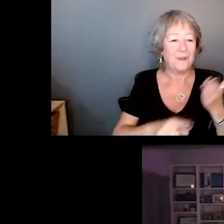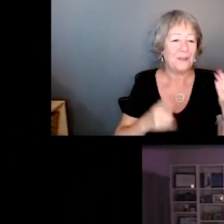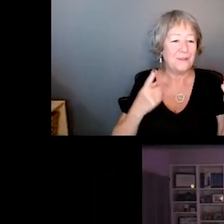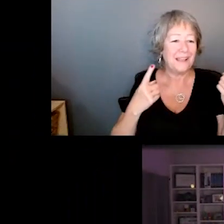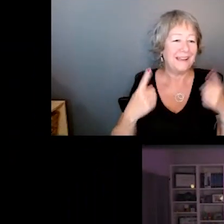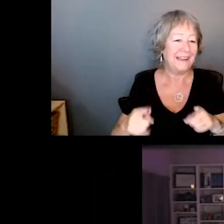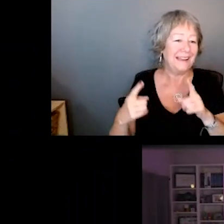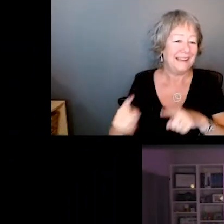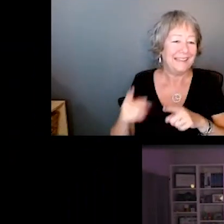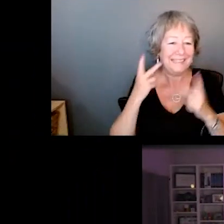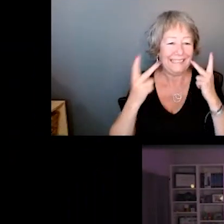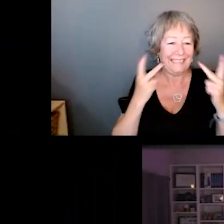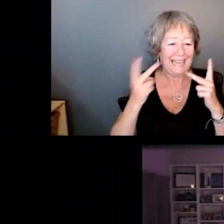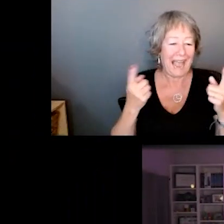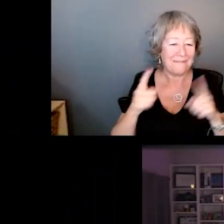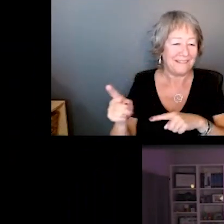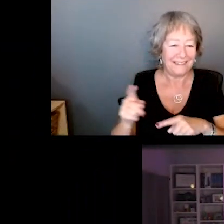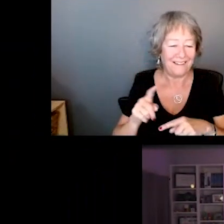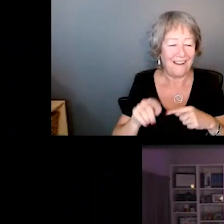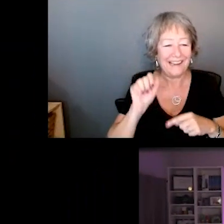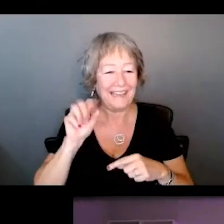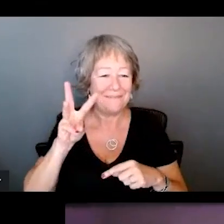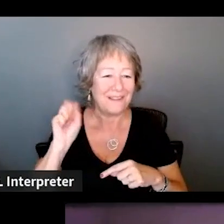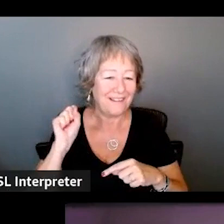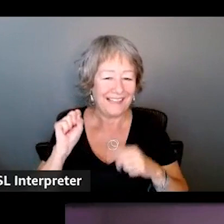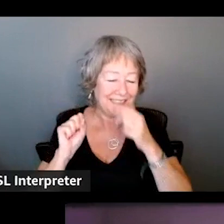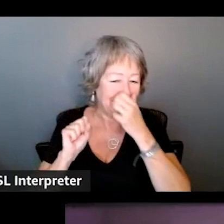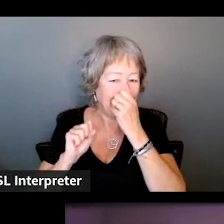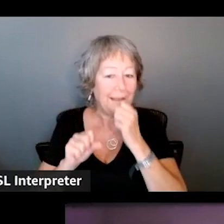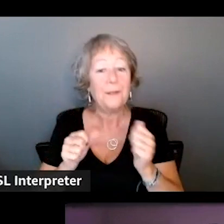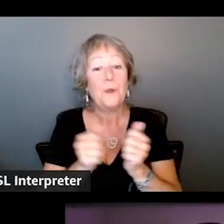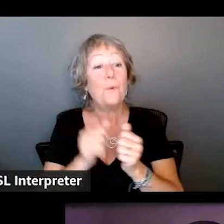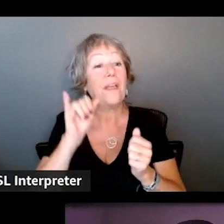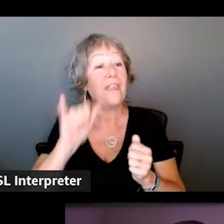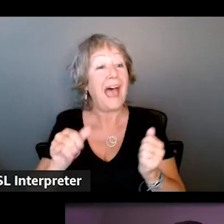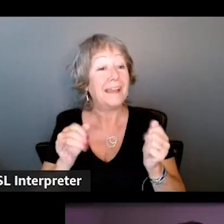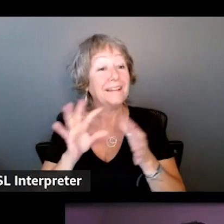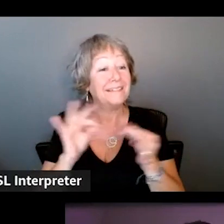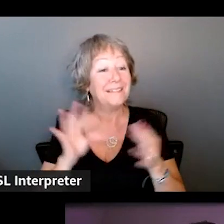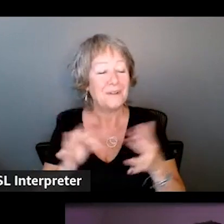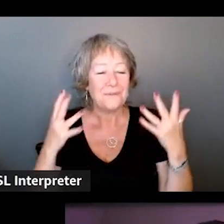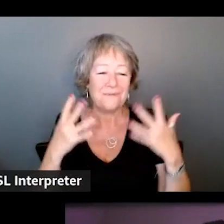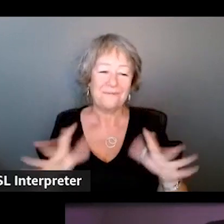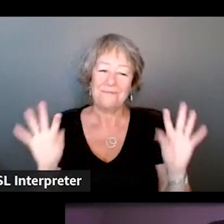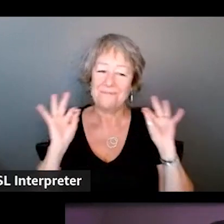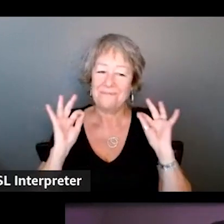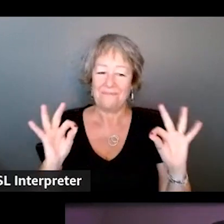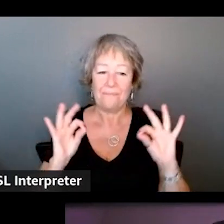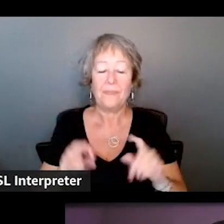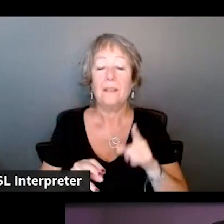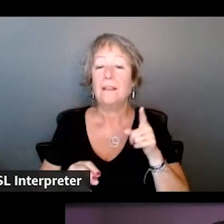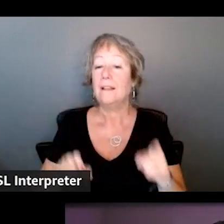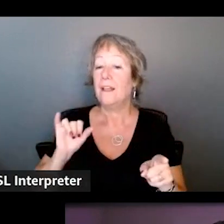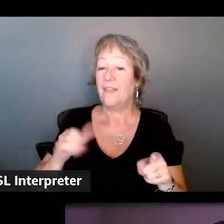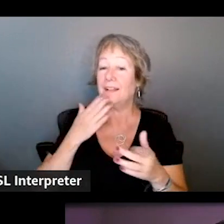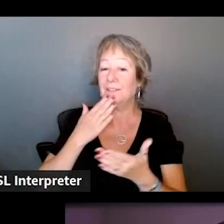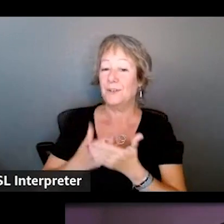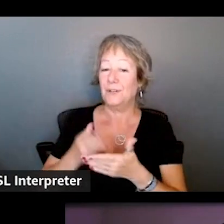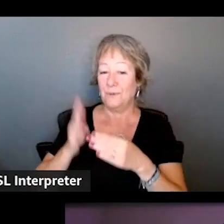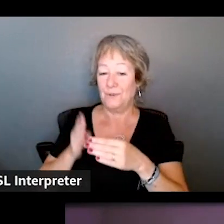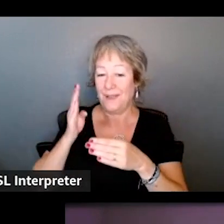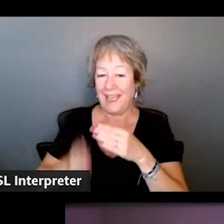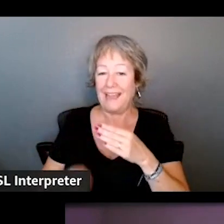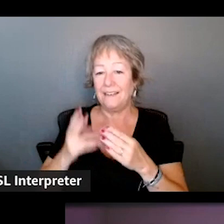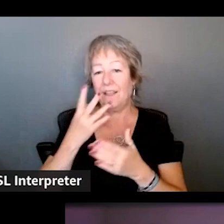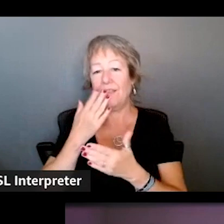AWS Modernization. And with that. All right. Well, I think that's a good one to end on. Sky and